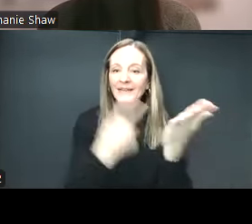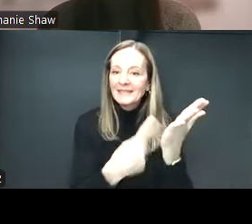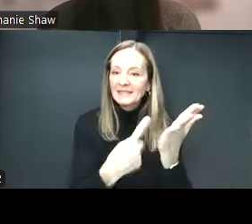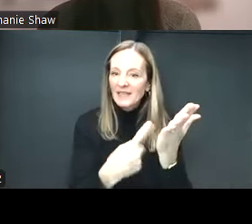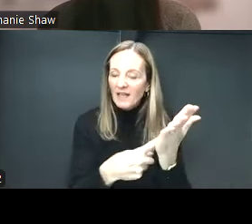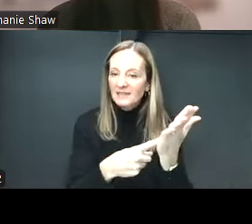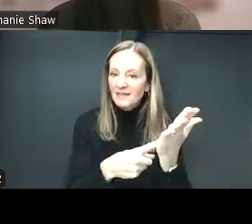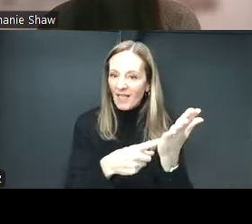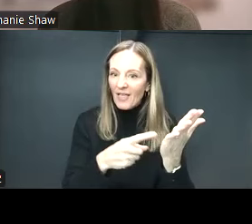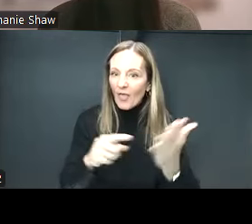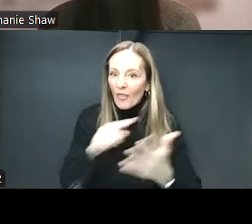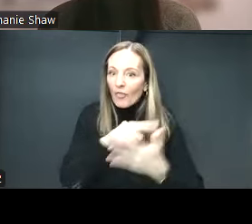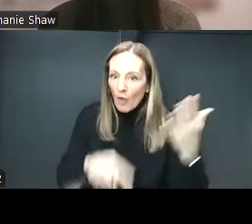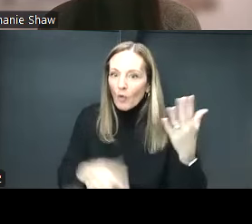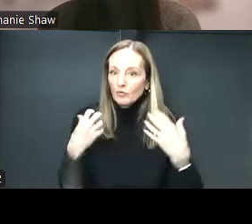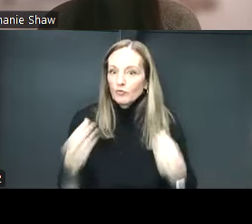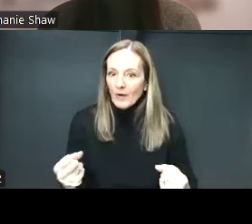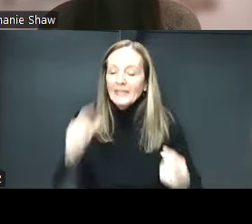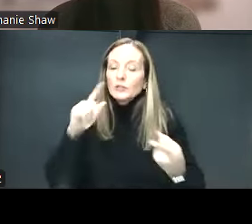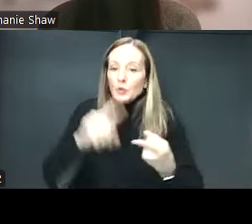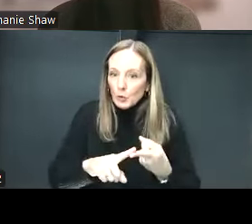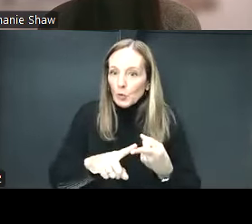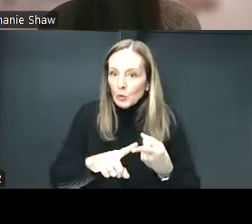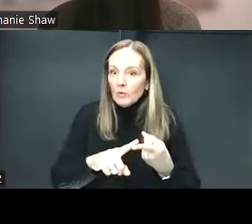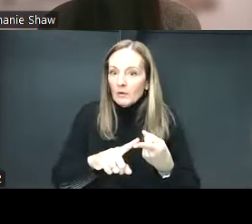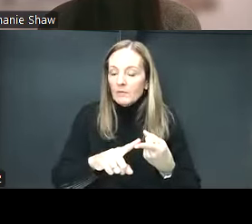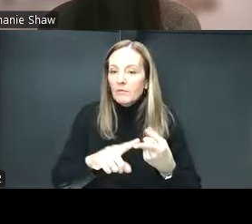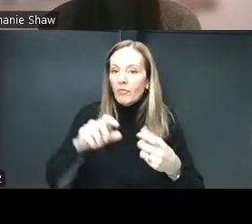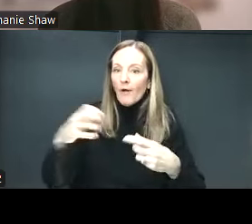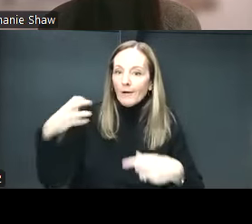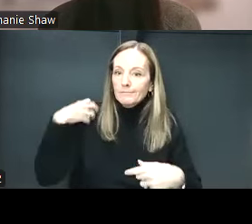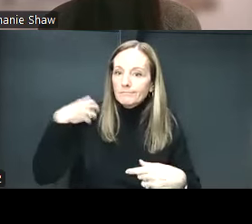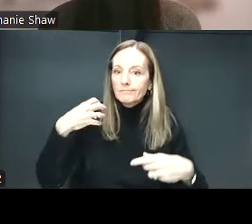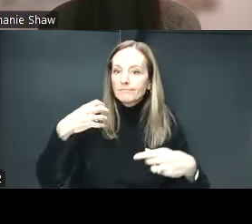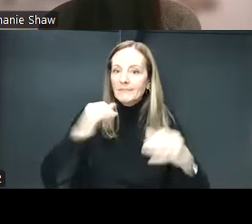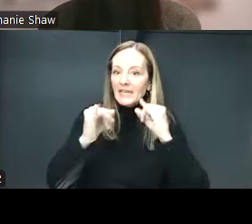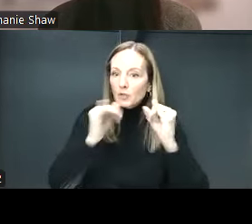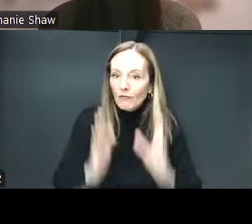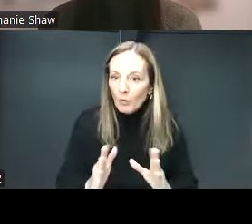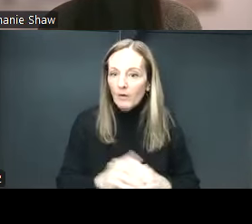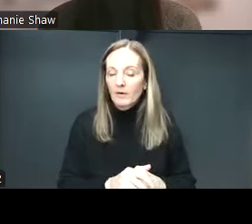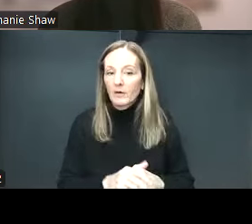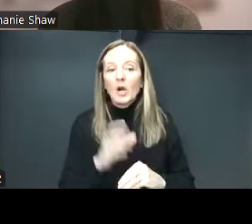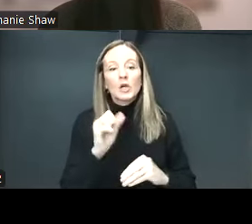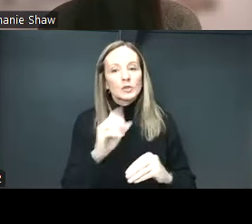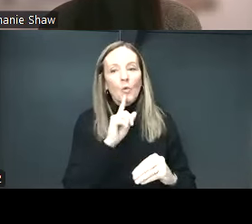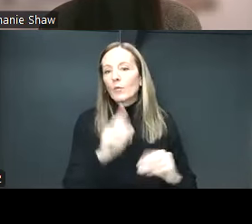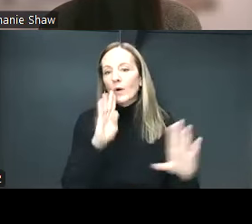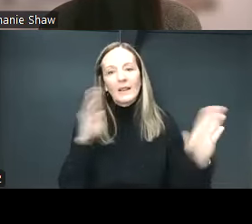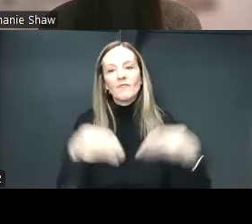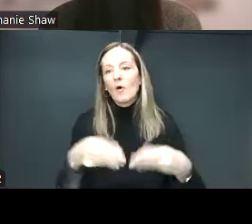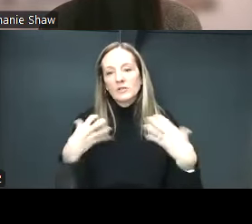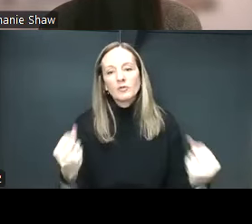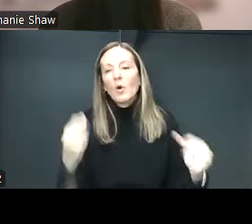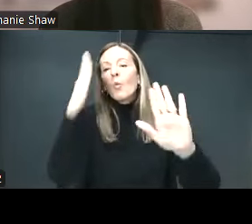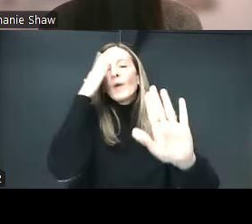interviewer? How do we tell them all the amazing things about you? And so, as I said, we really focus on strengths. We know that they have